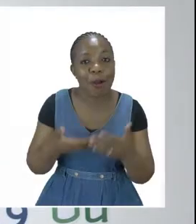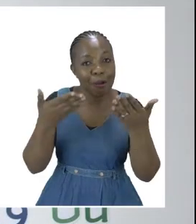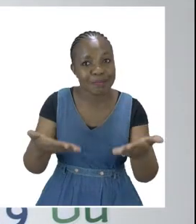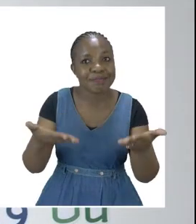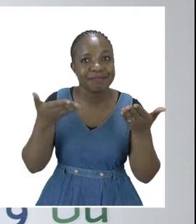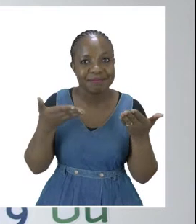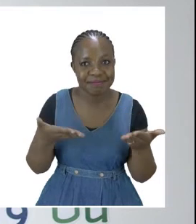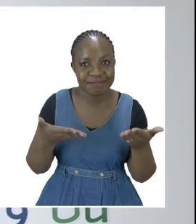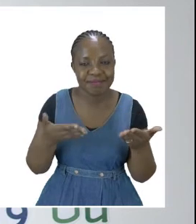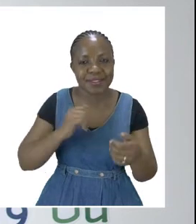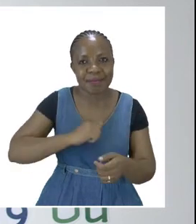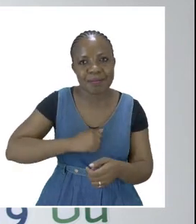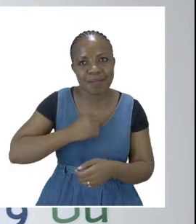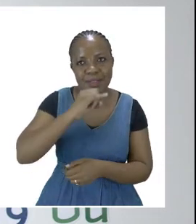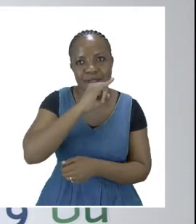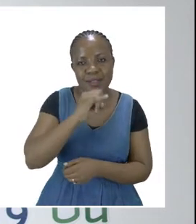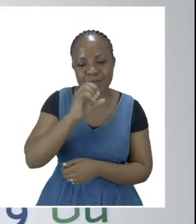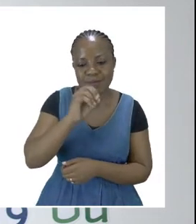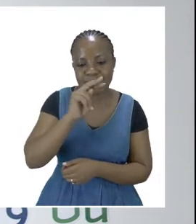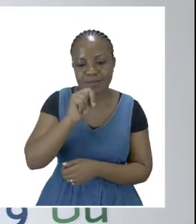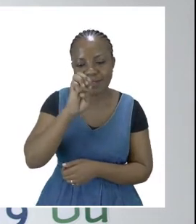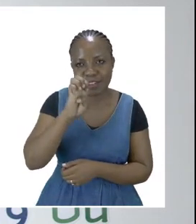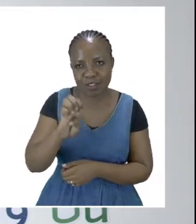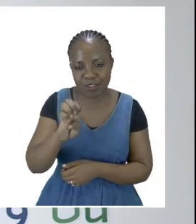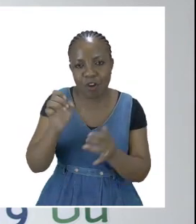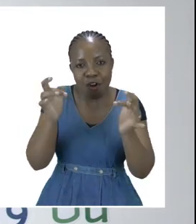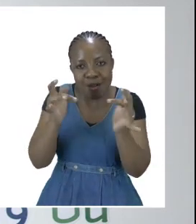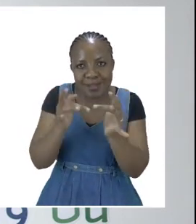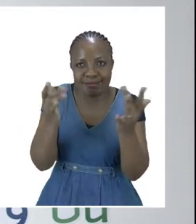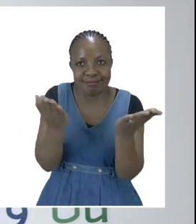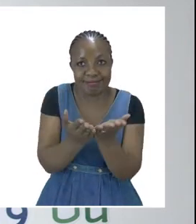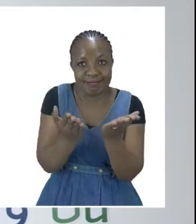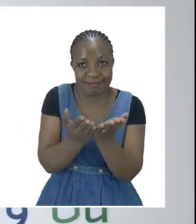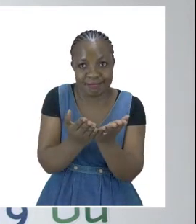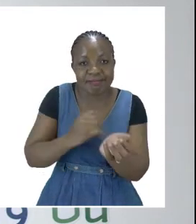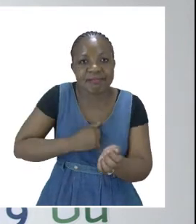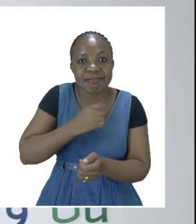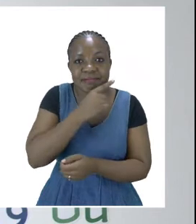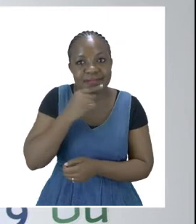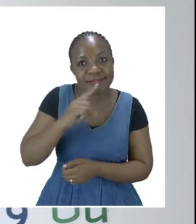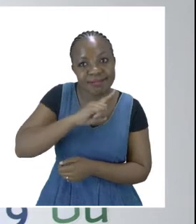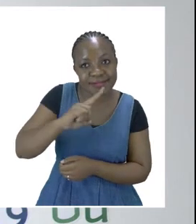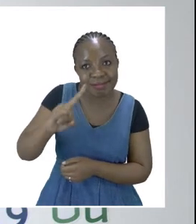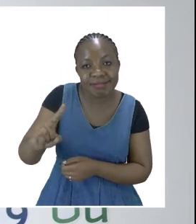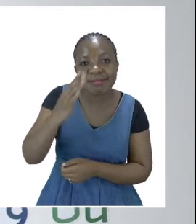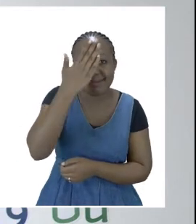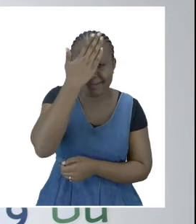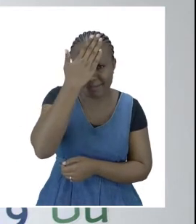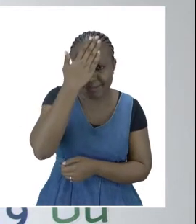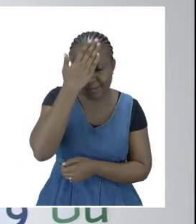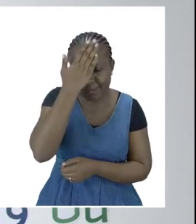Welcome to My Zone Online School. My name is Teacher Mutsa. Get your education